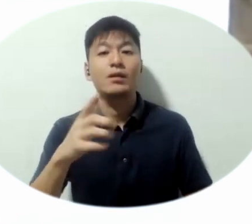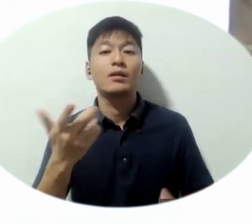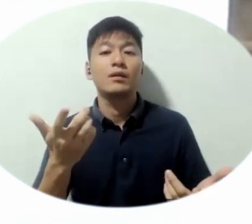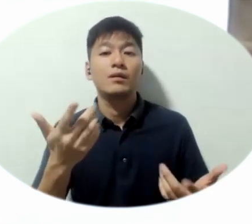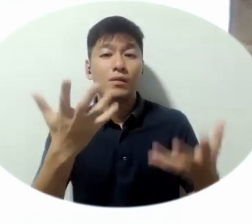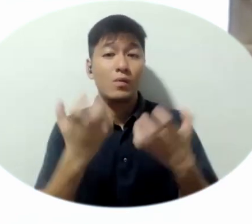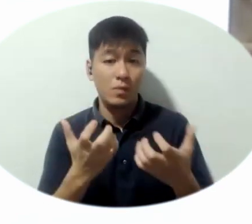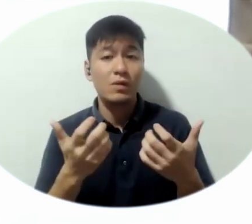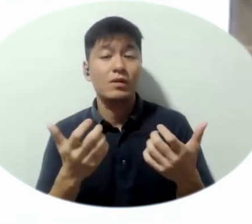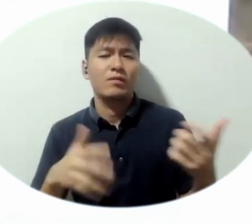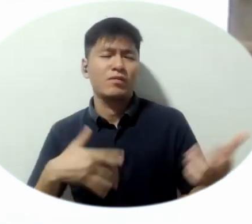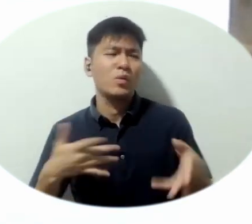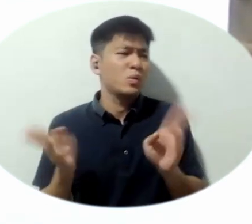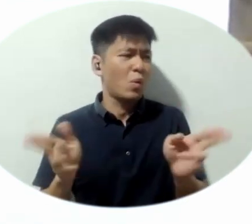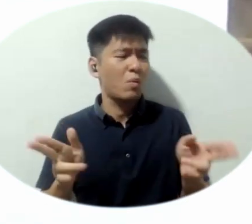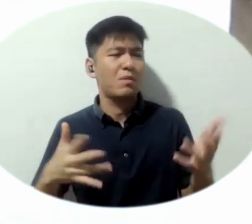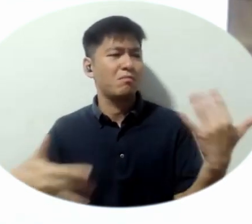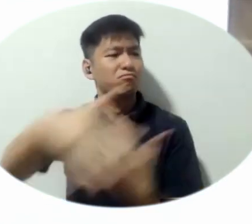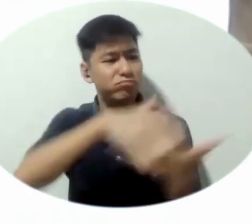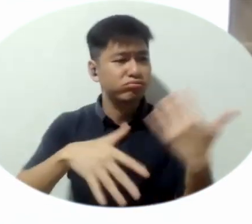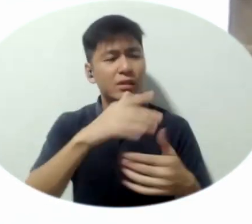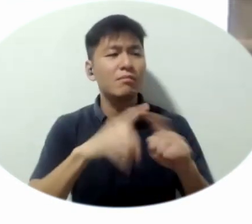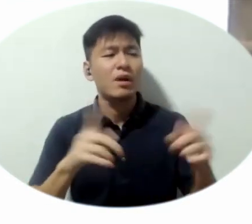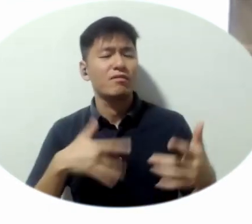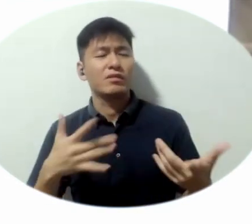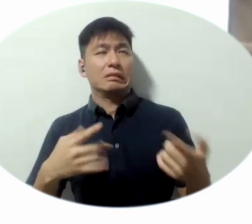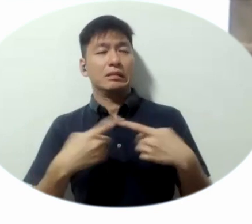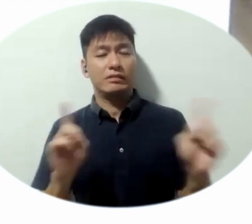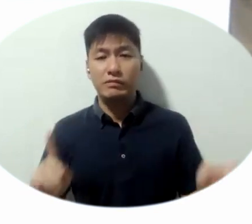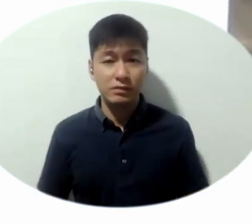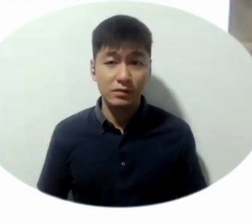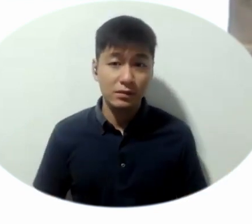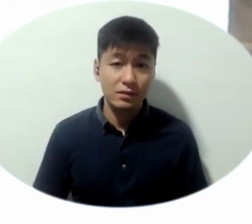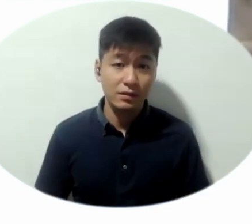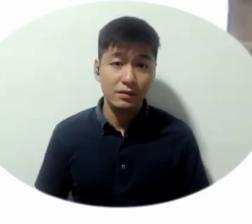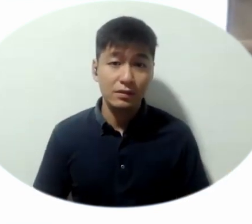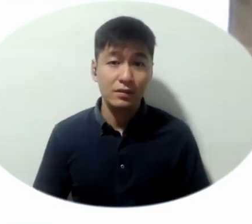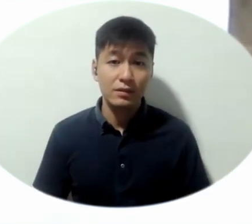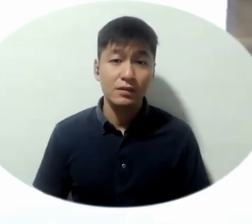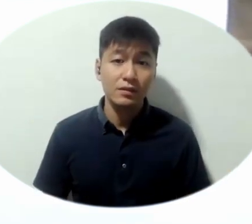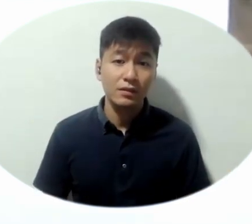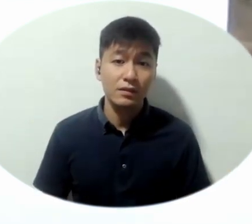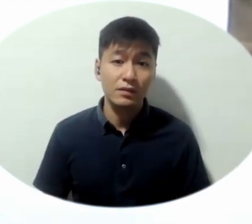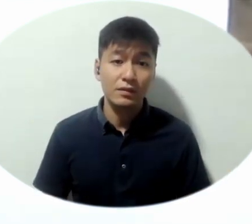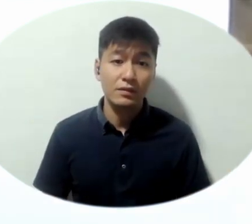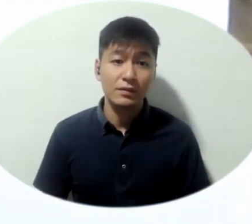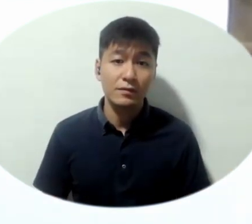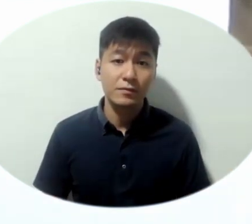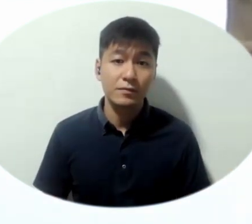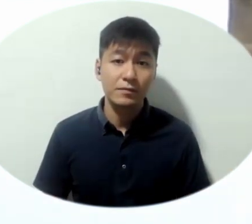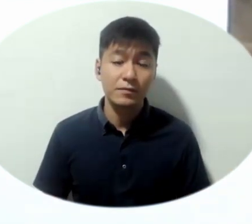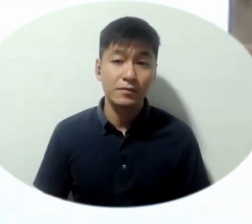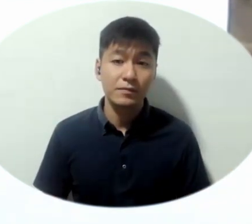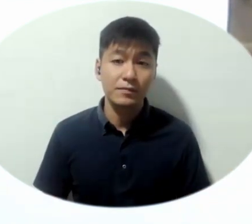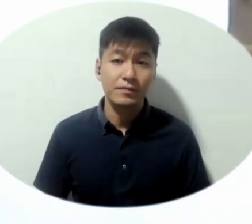good healthy conversation, it gives you empowered you inside. But this is lost because you